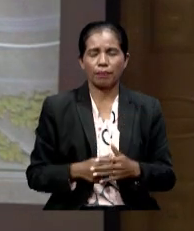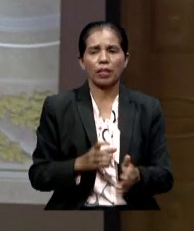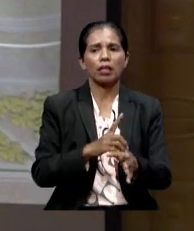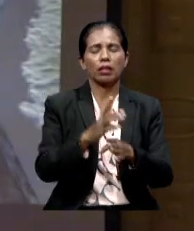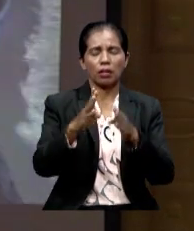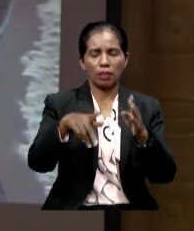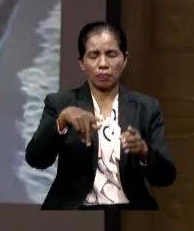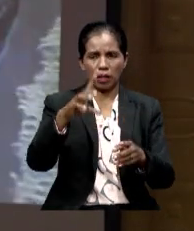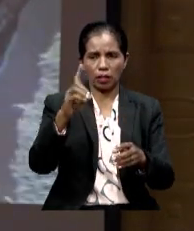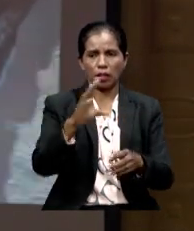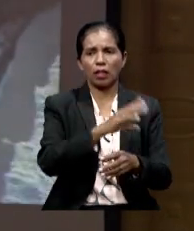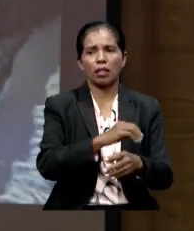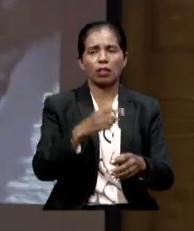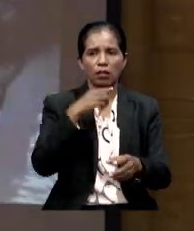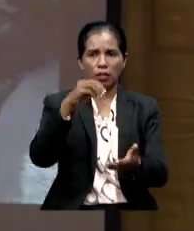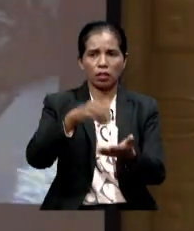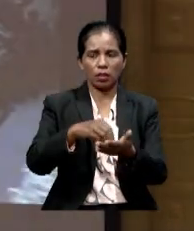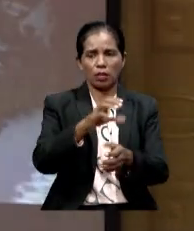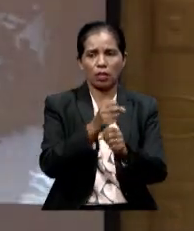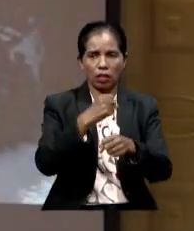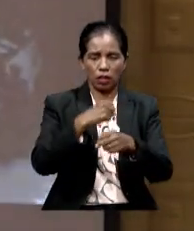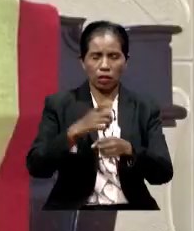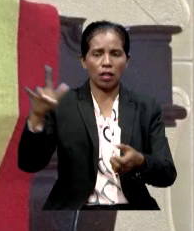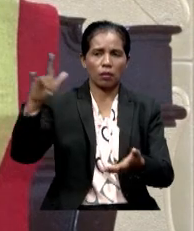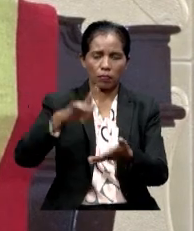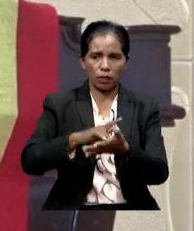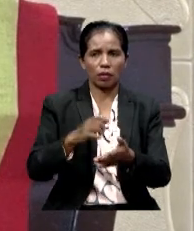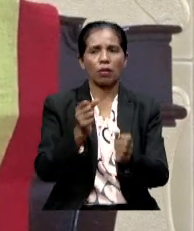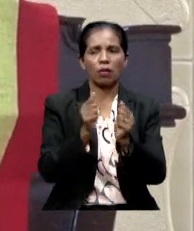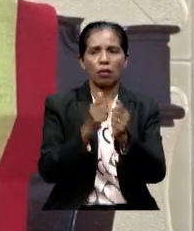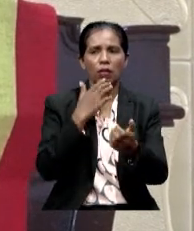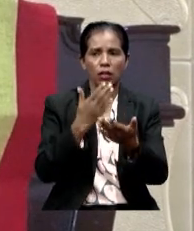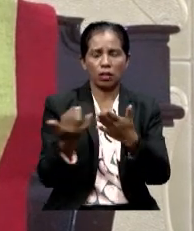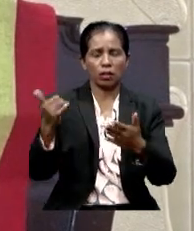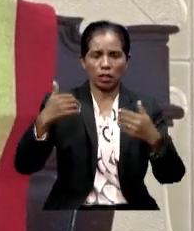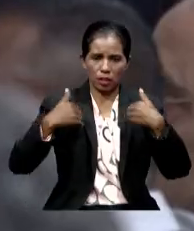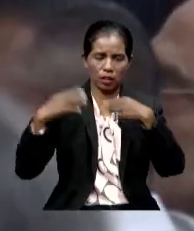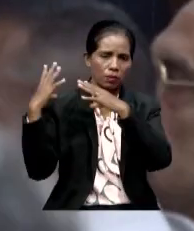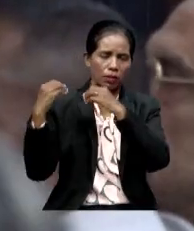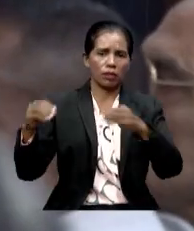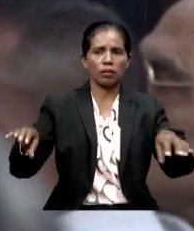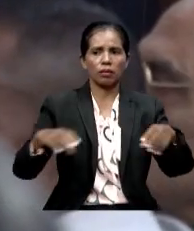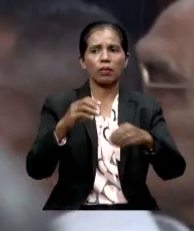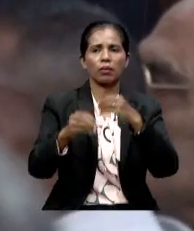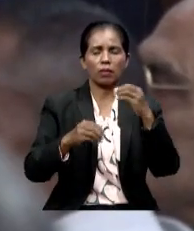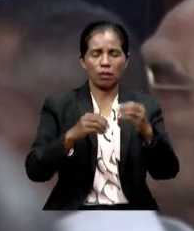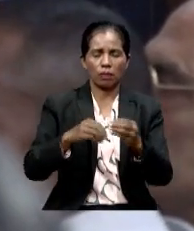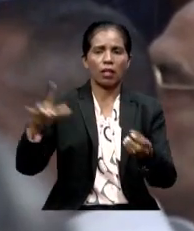PT Waskita Karya garante se a construção do aeroporto refere ao dia, também sira ia uma experiência serviço com o